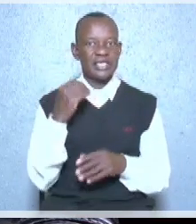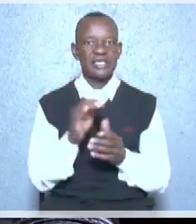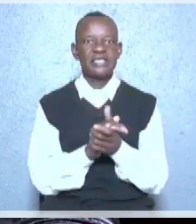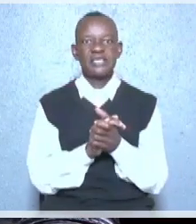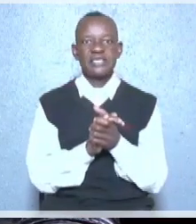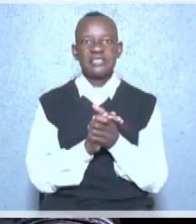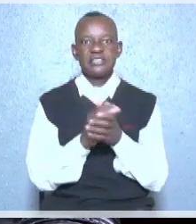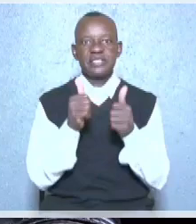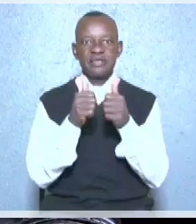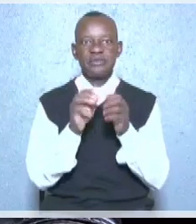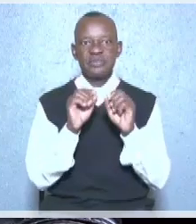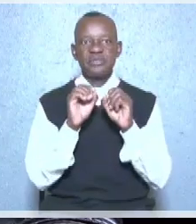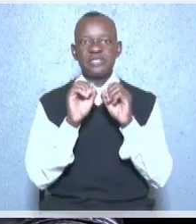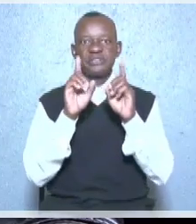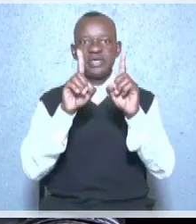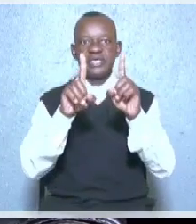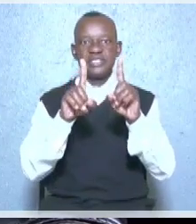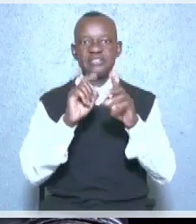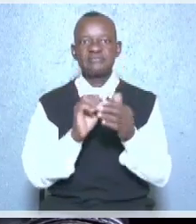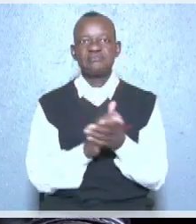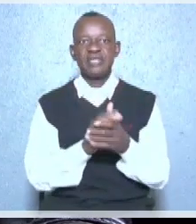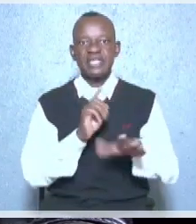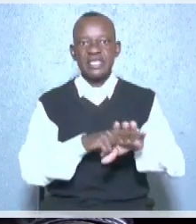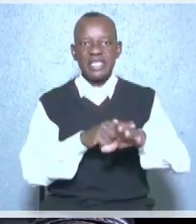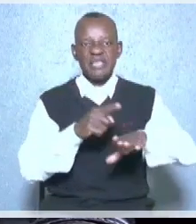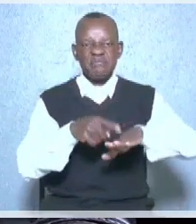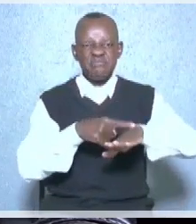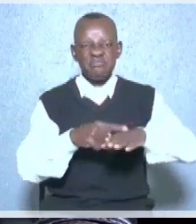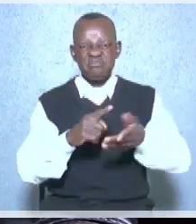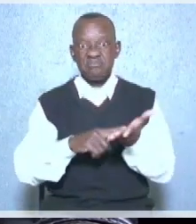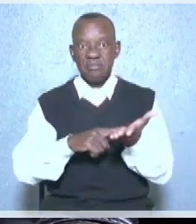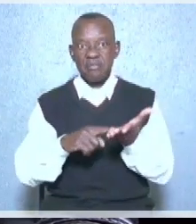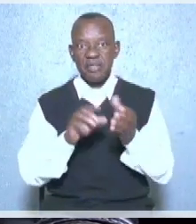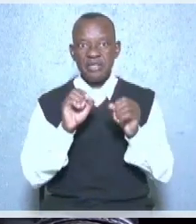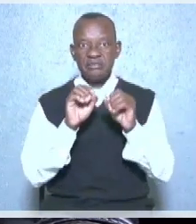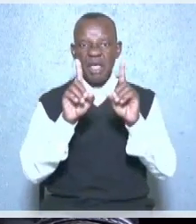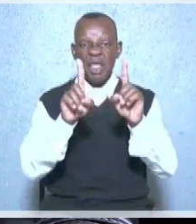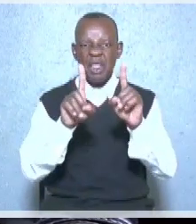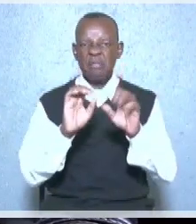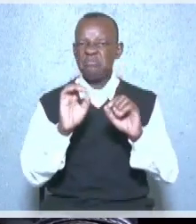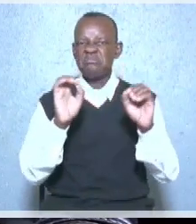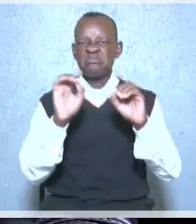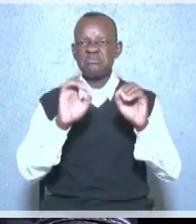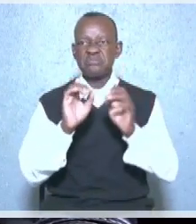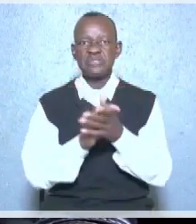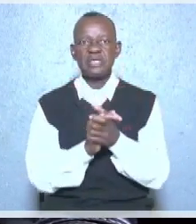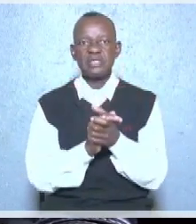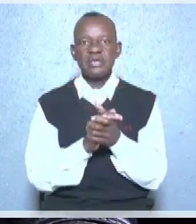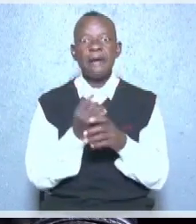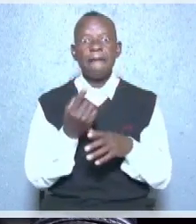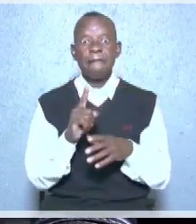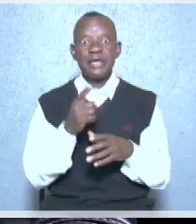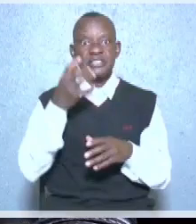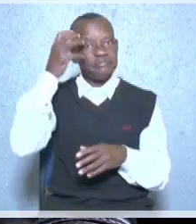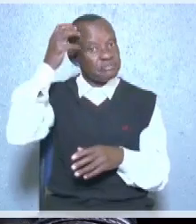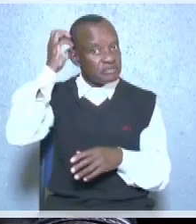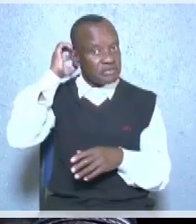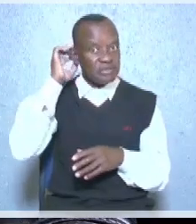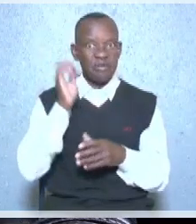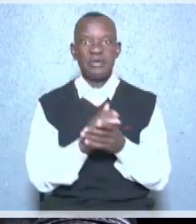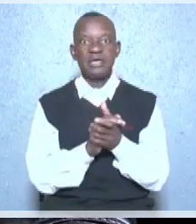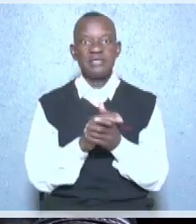is because of the heroes such as Shavishwina that we are celebrating today, and others